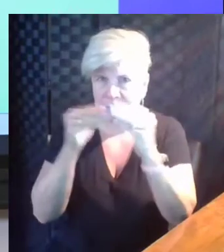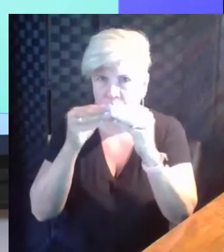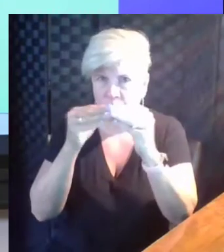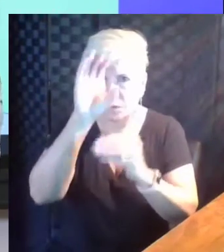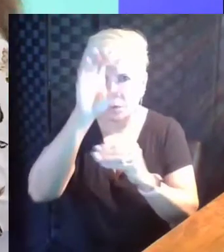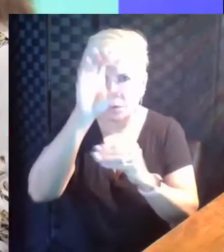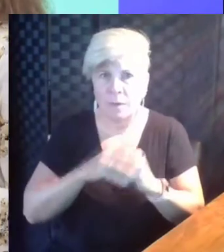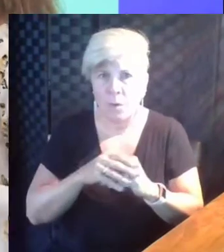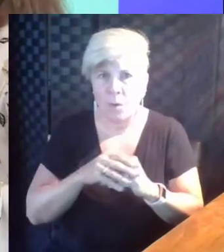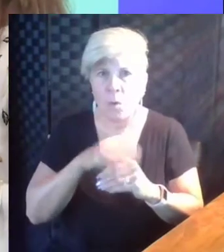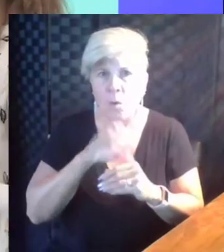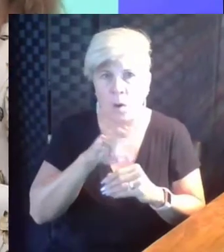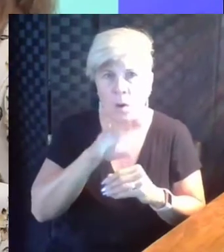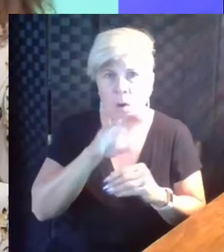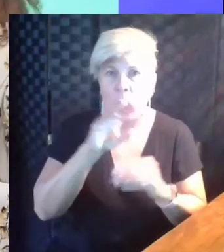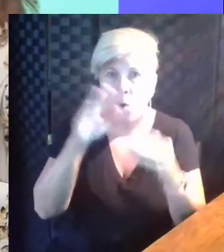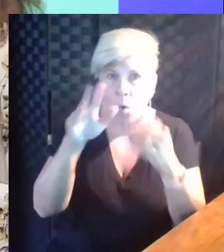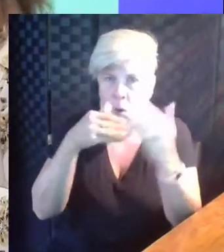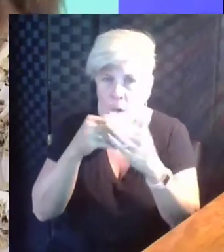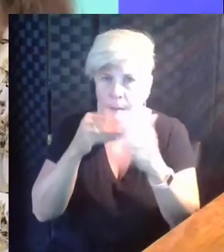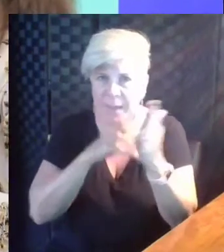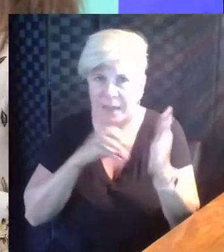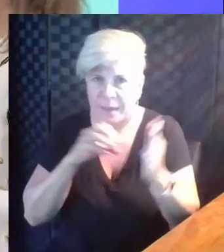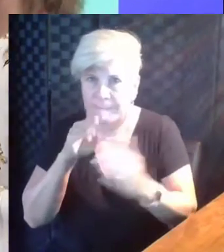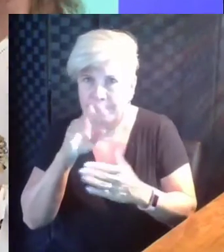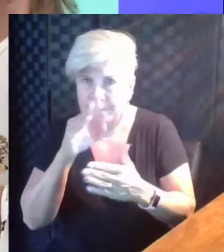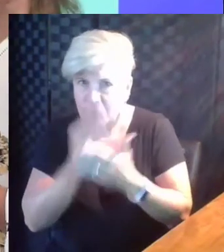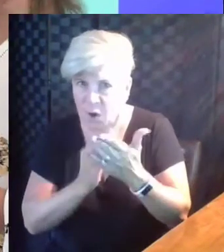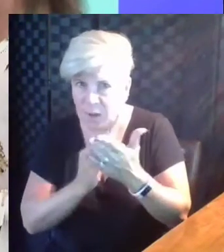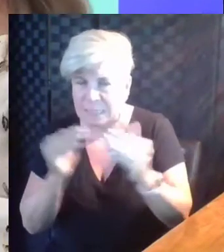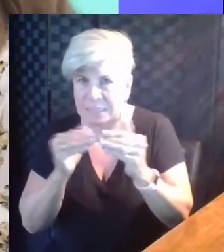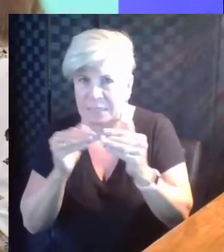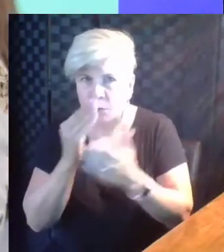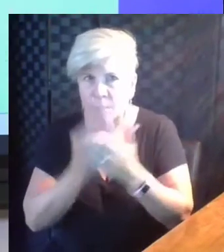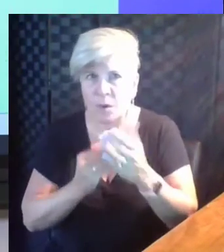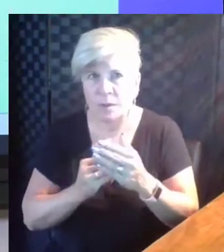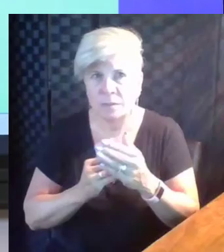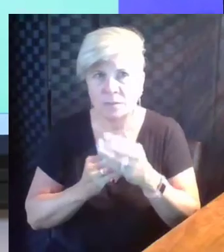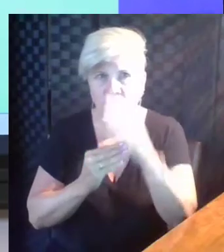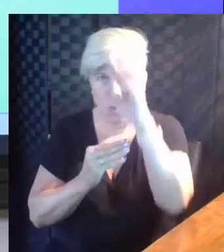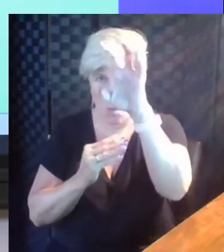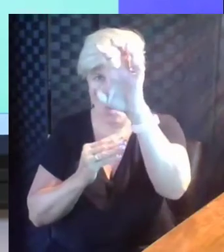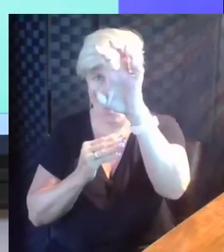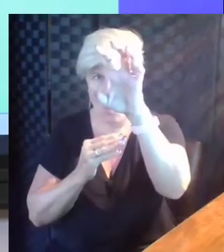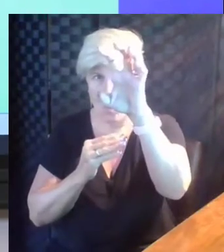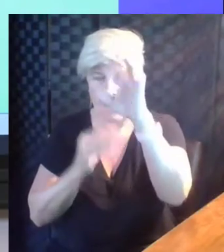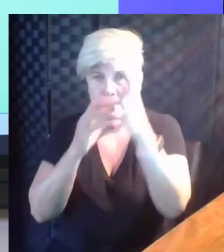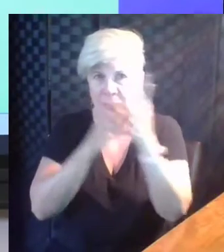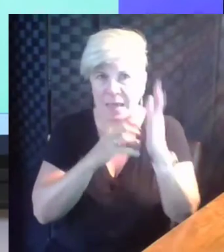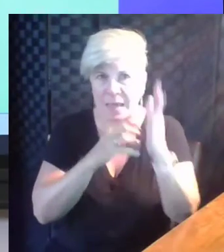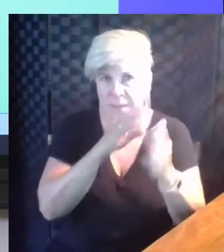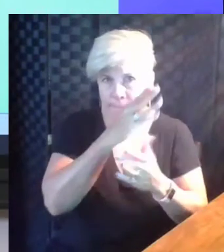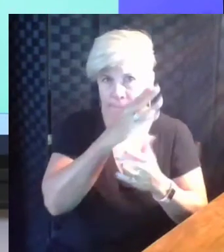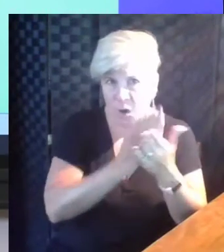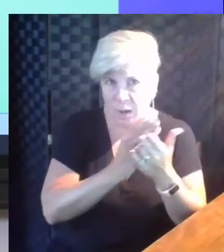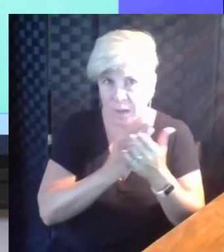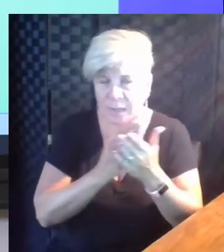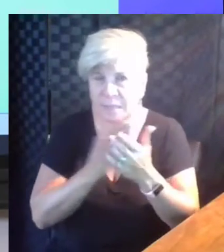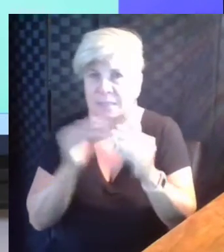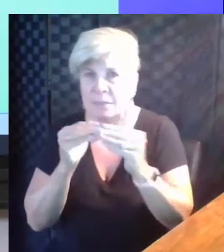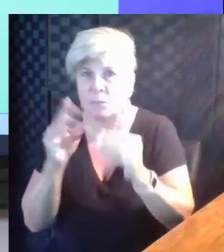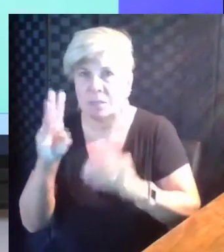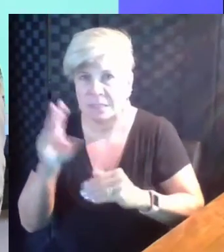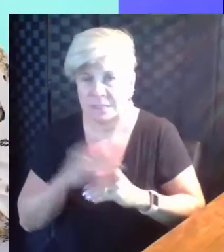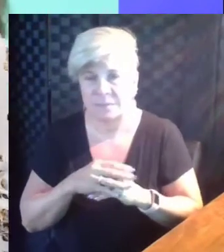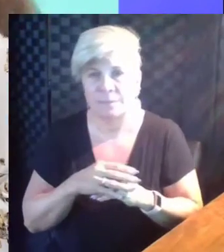equals whole, or whole minus part equals part. So the whole, the 10, minus a part, minus 4 equals